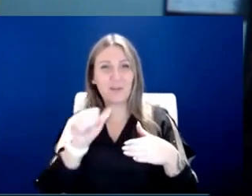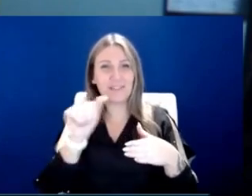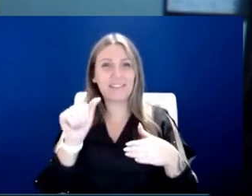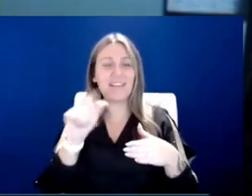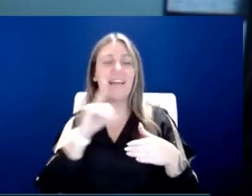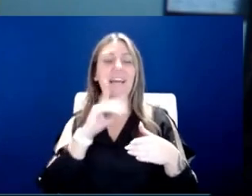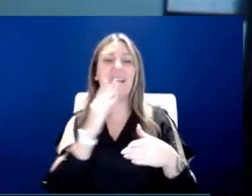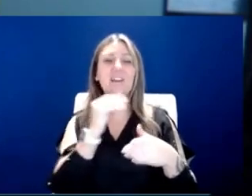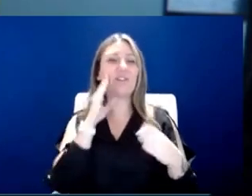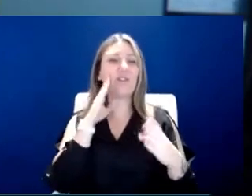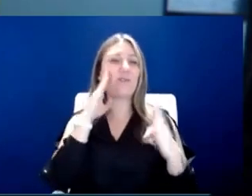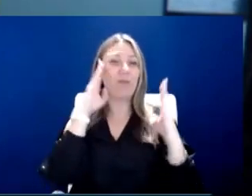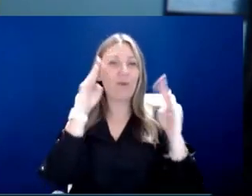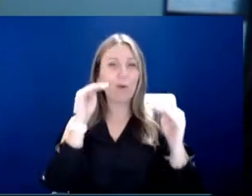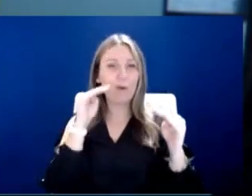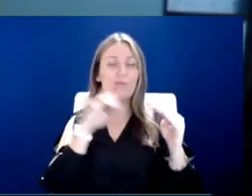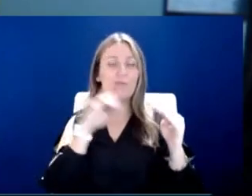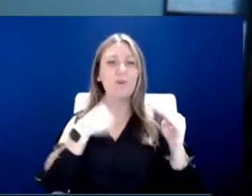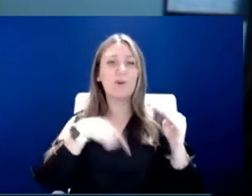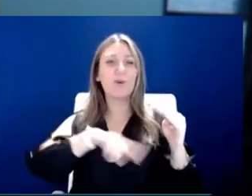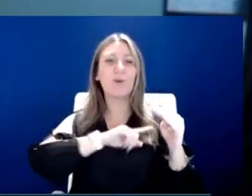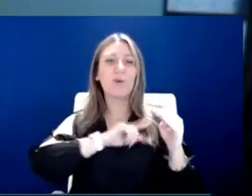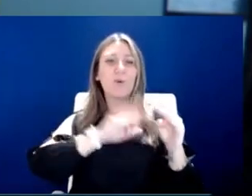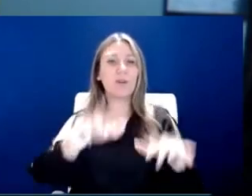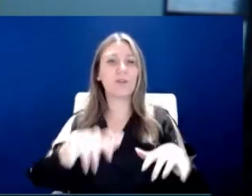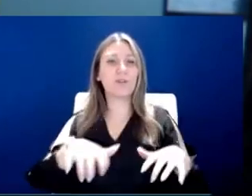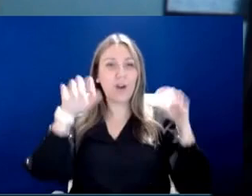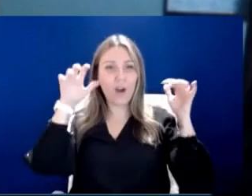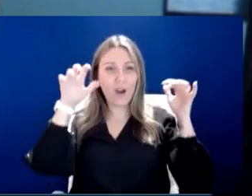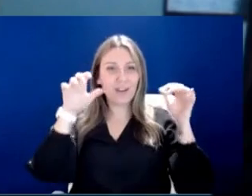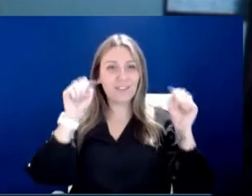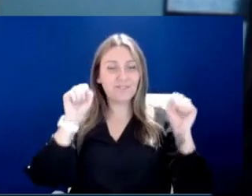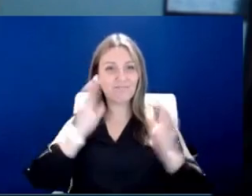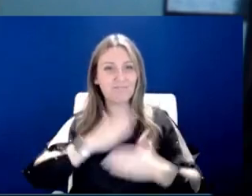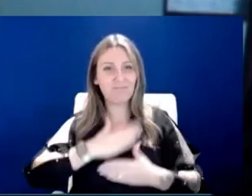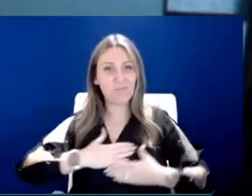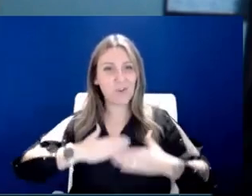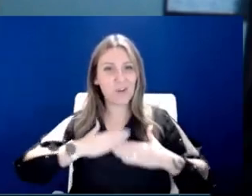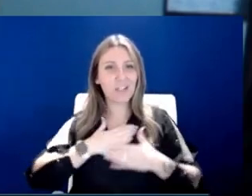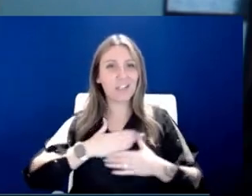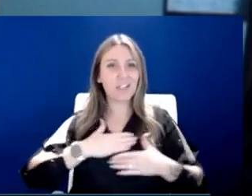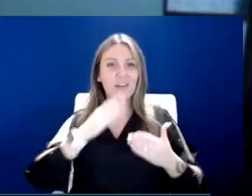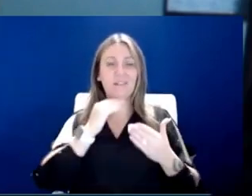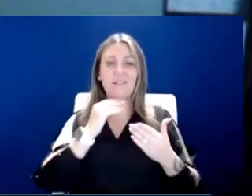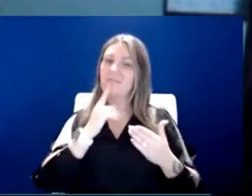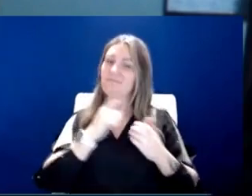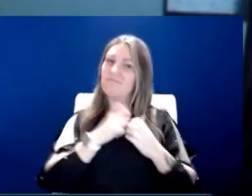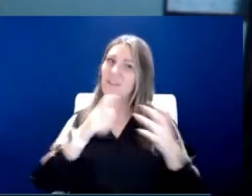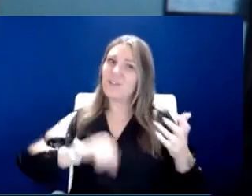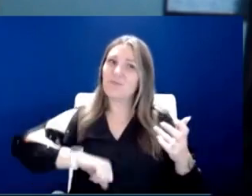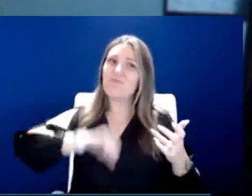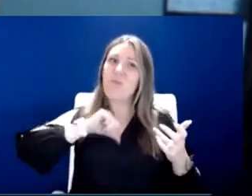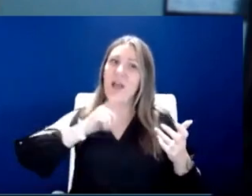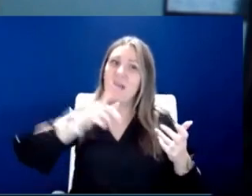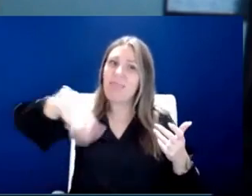again, we as the audience can appreciate that and take as much pride in them as they do